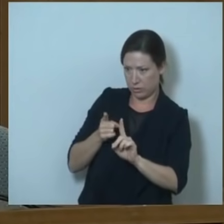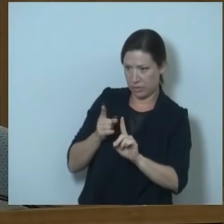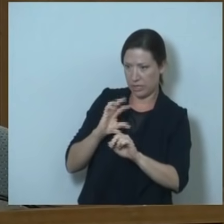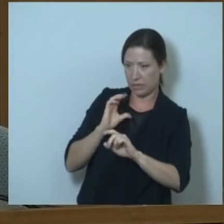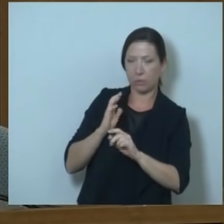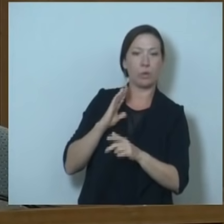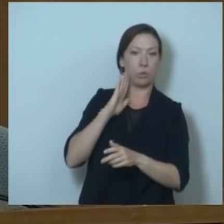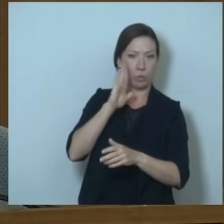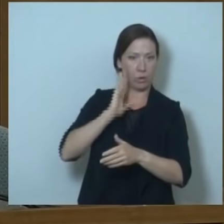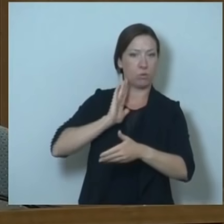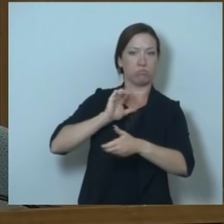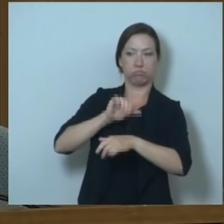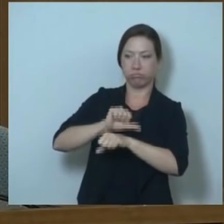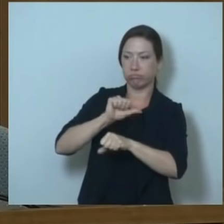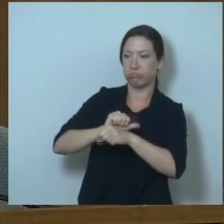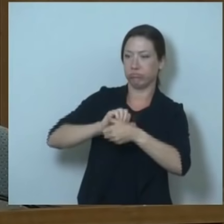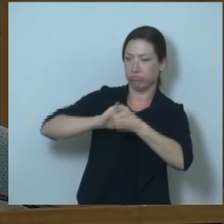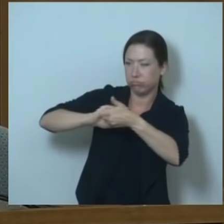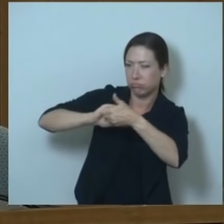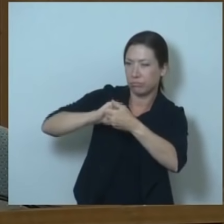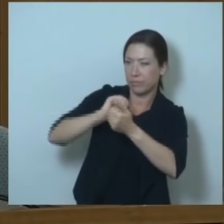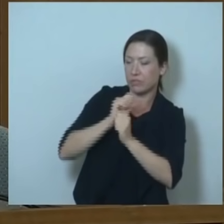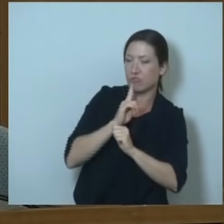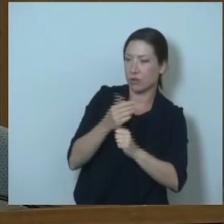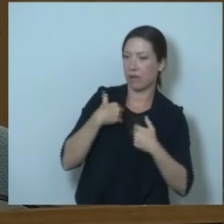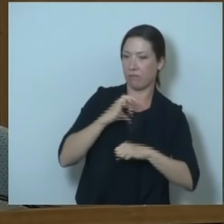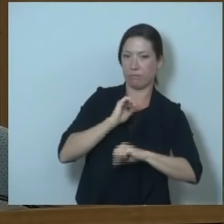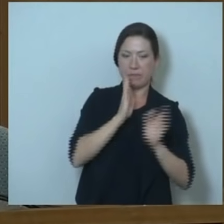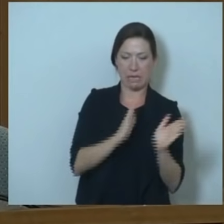in place for any new inmate or anyone who tests positive.